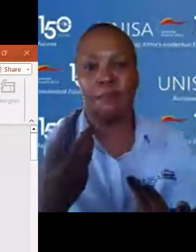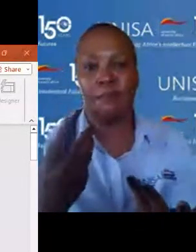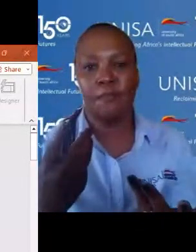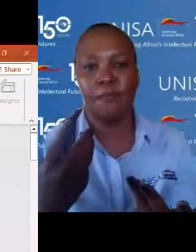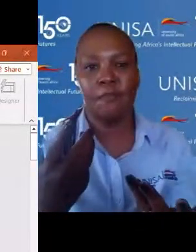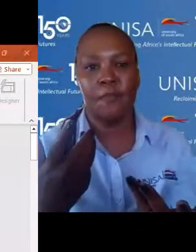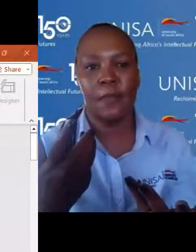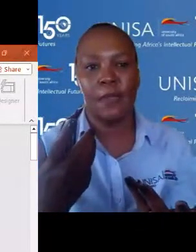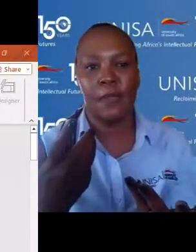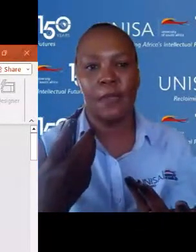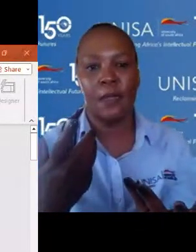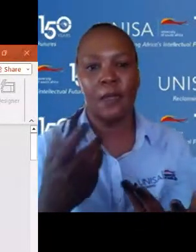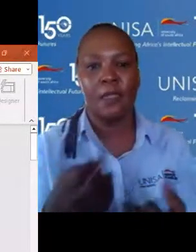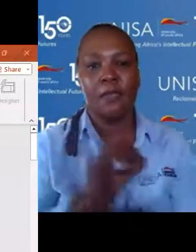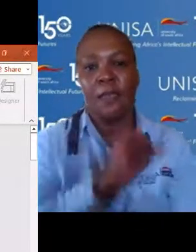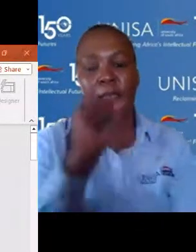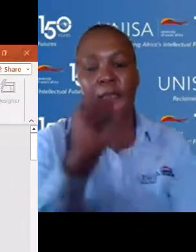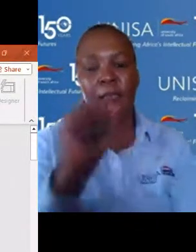her presentation at